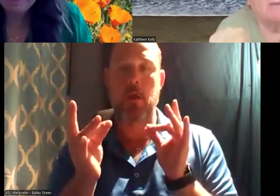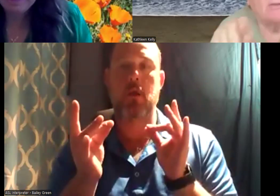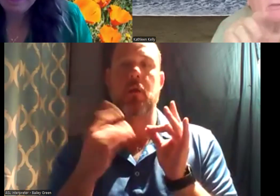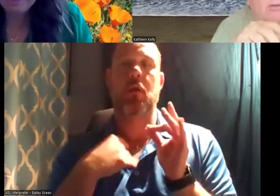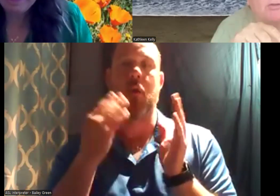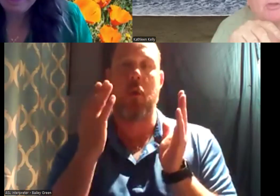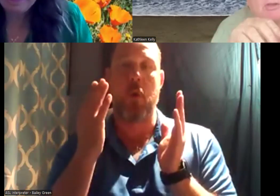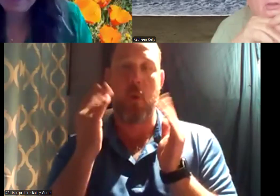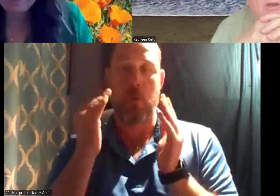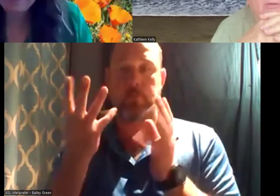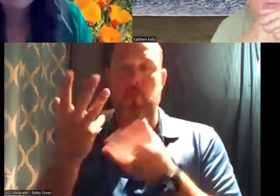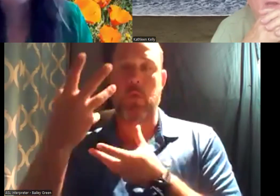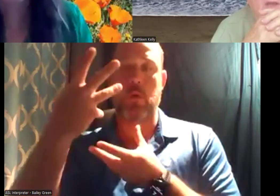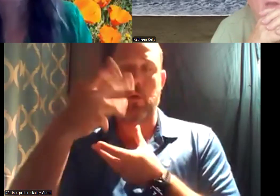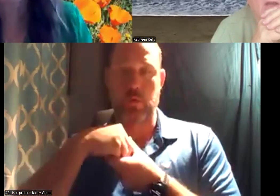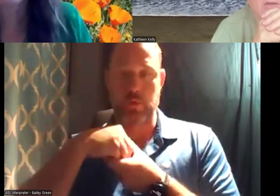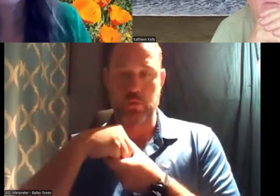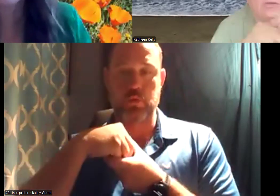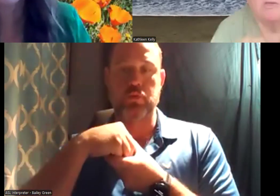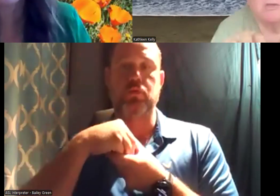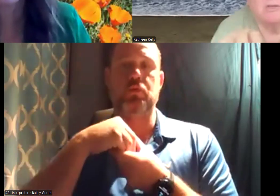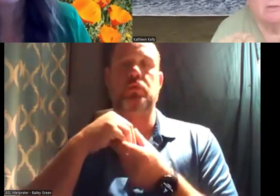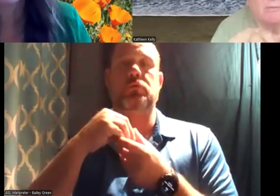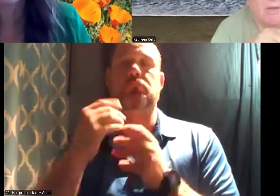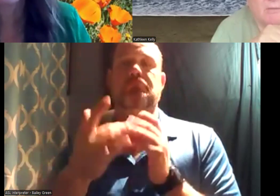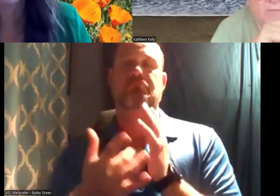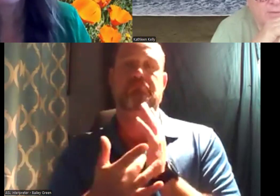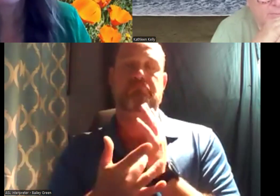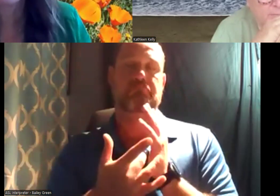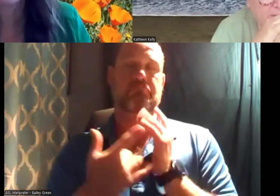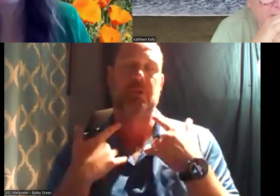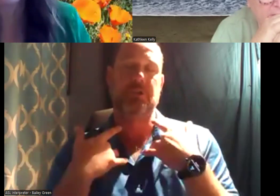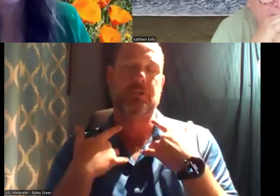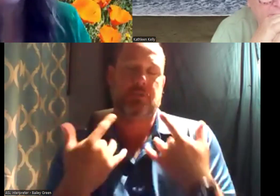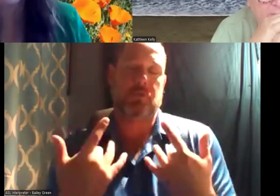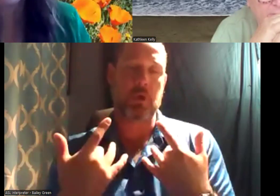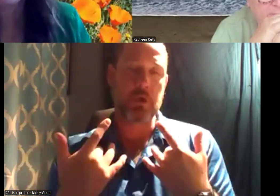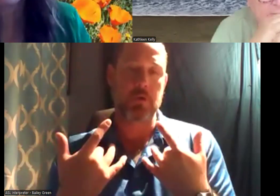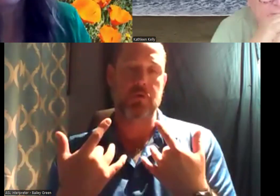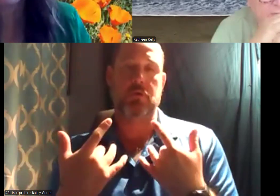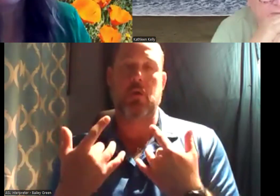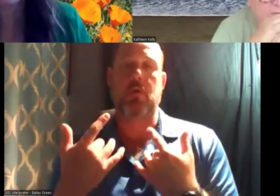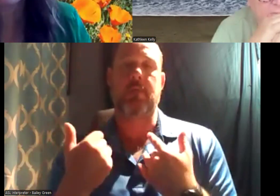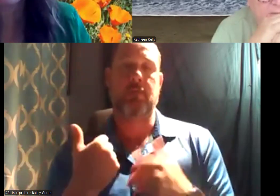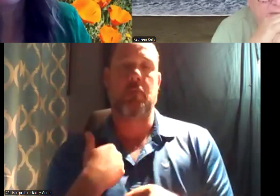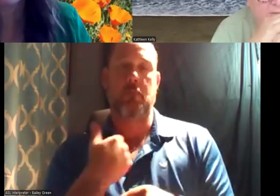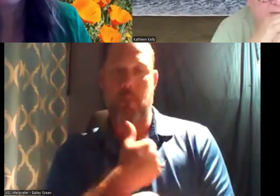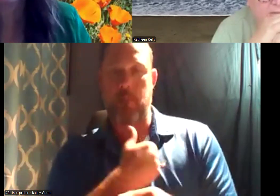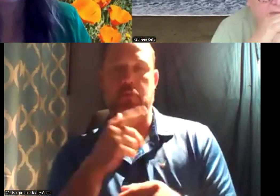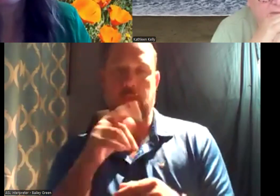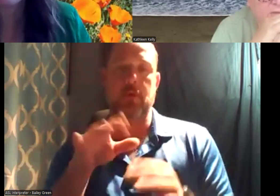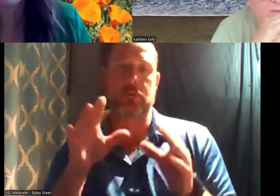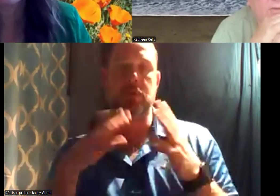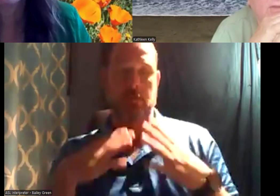in this inclusion of consideration of members on this committee